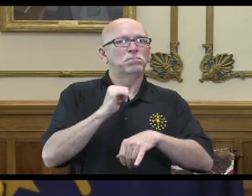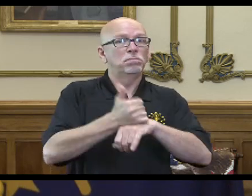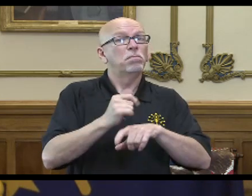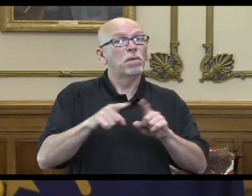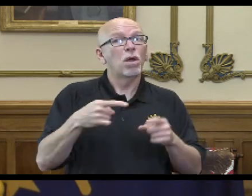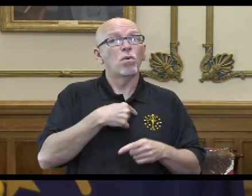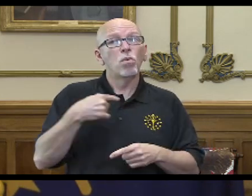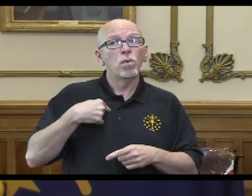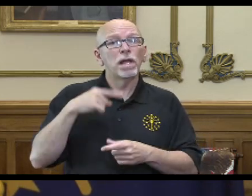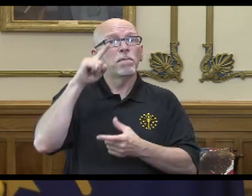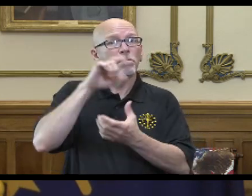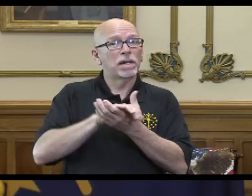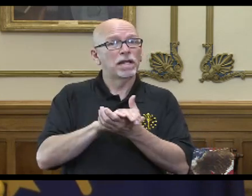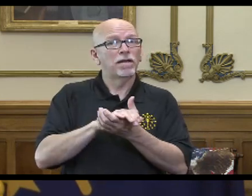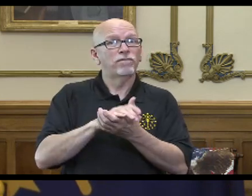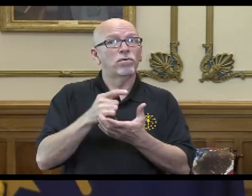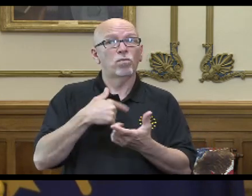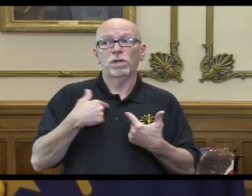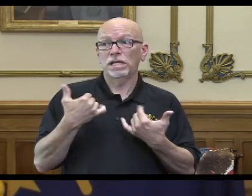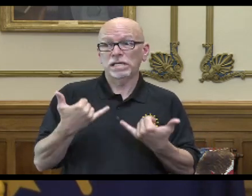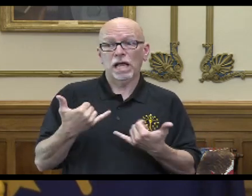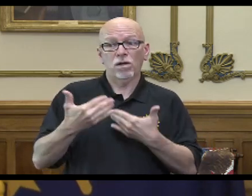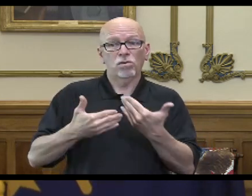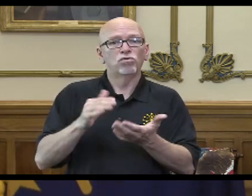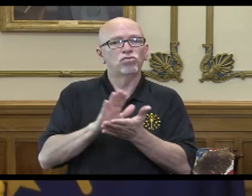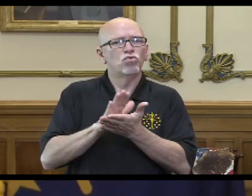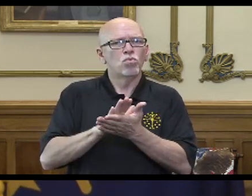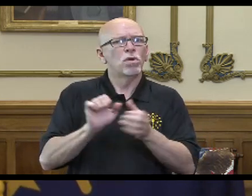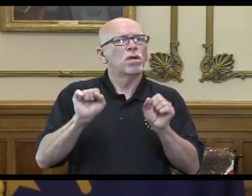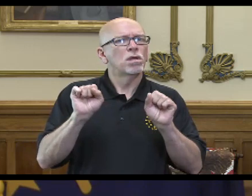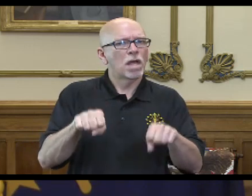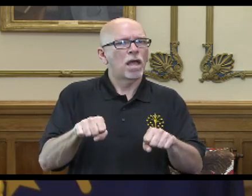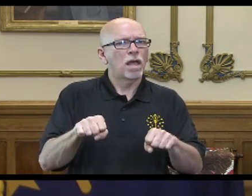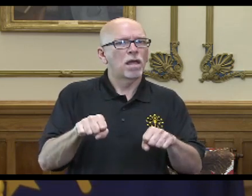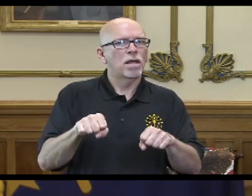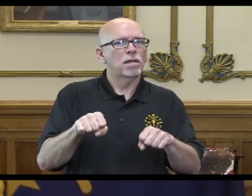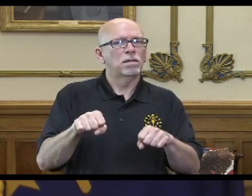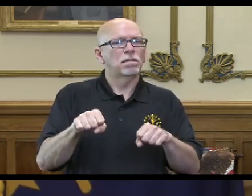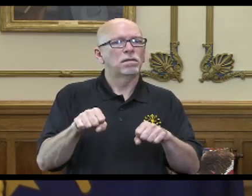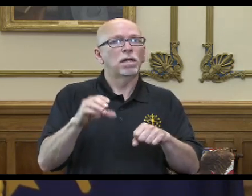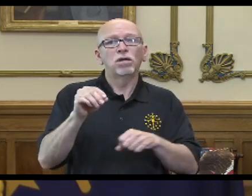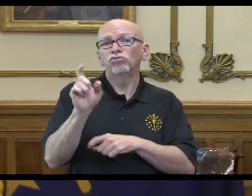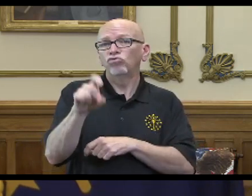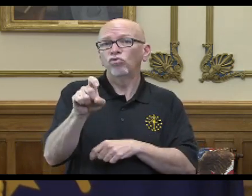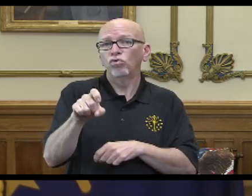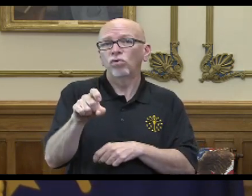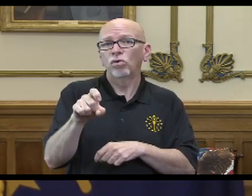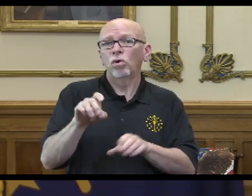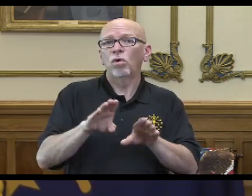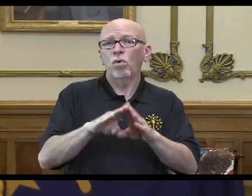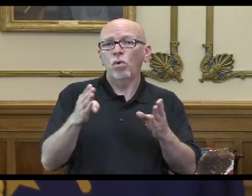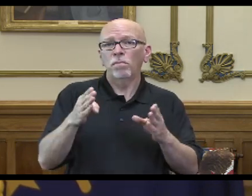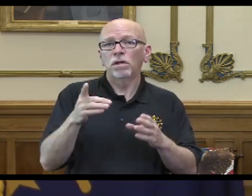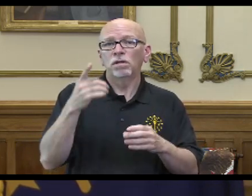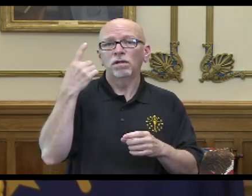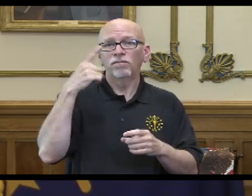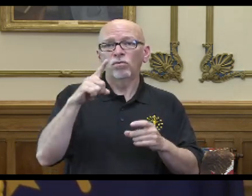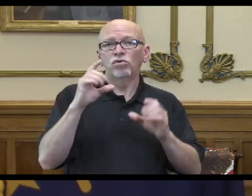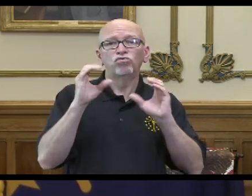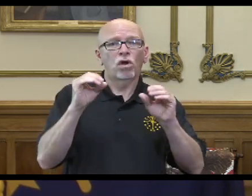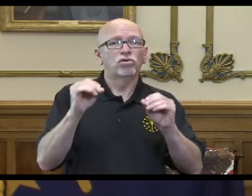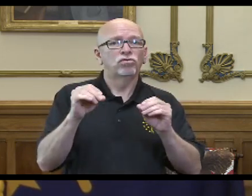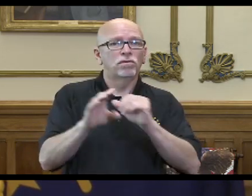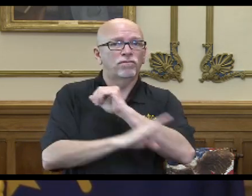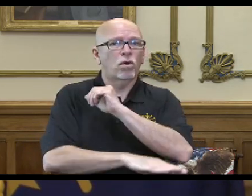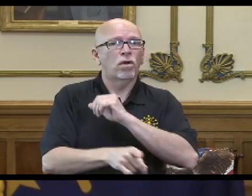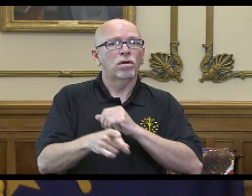we believe where we are right now, schools can and should open for instruction. And